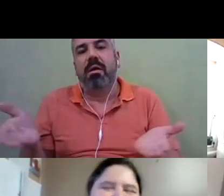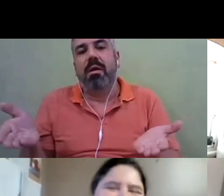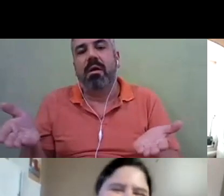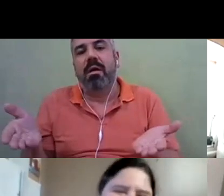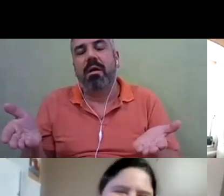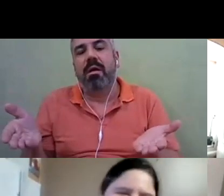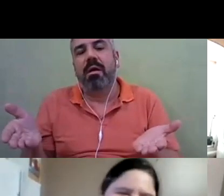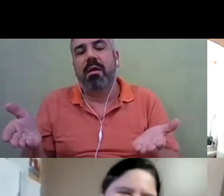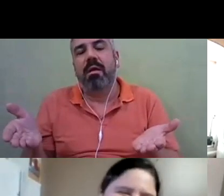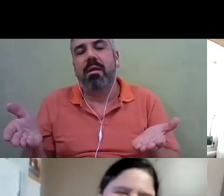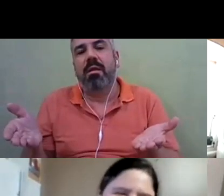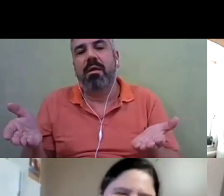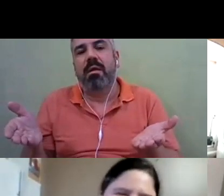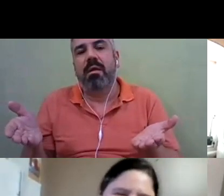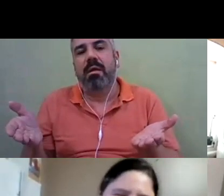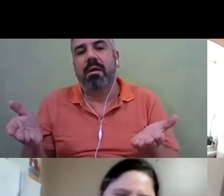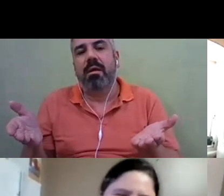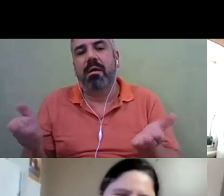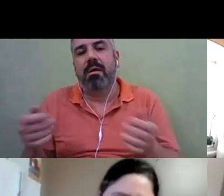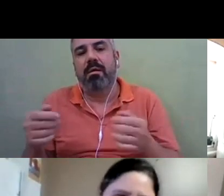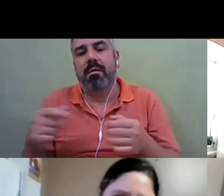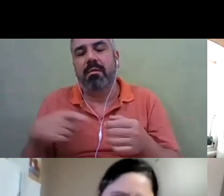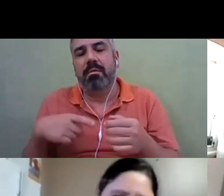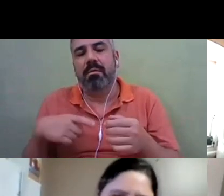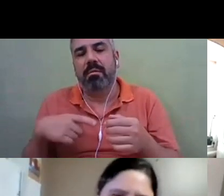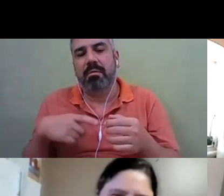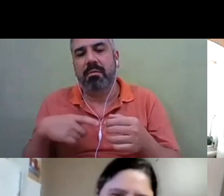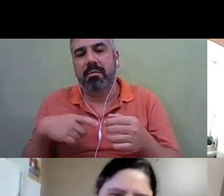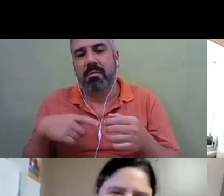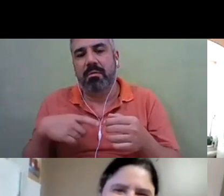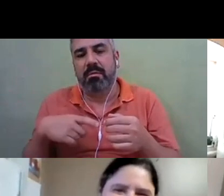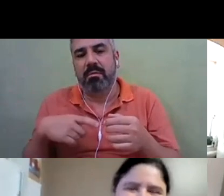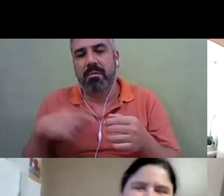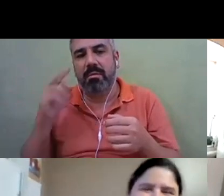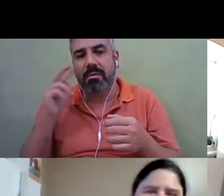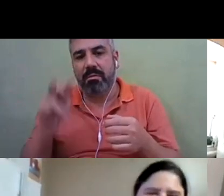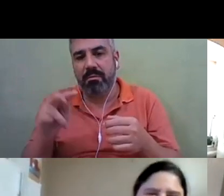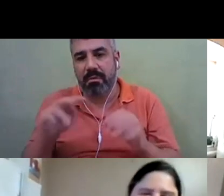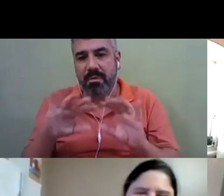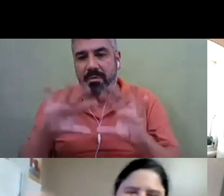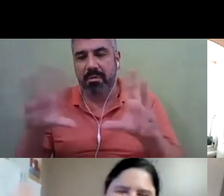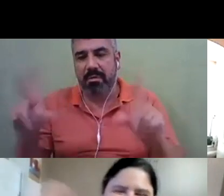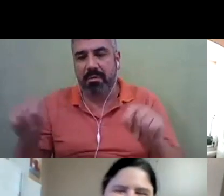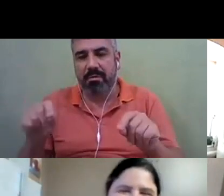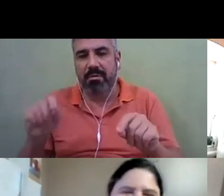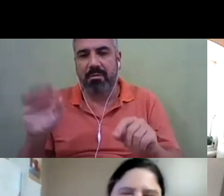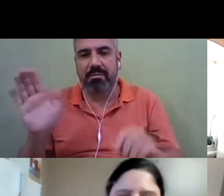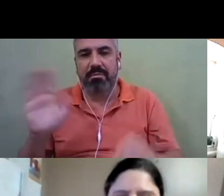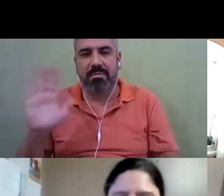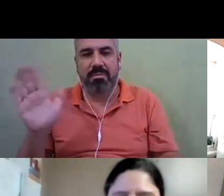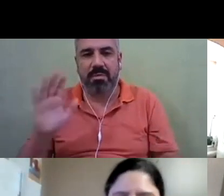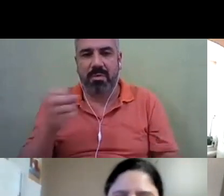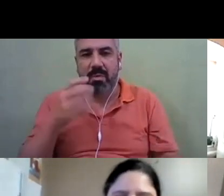I hope so too. And take good care of yourself. Take good care of yourselves, everybody. Bye. Tchau, tchau, gente.